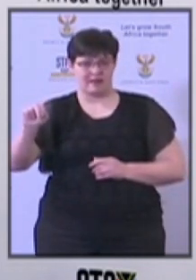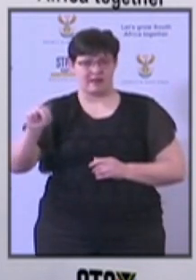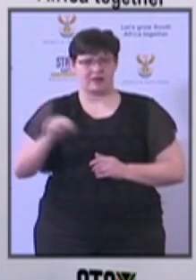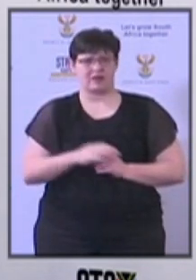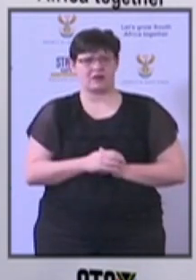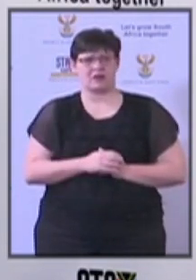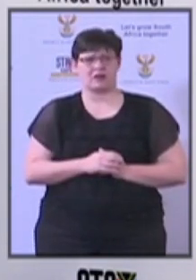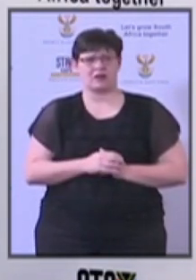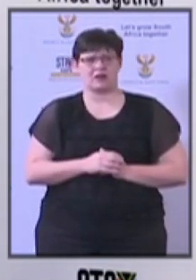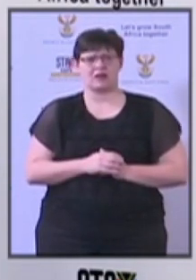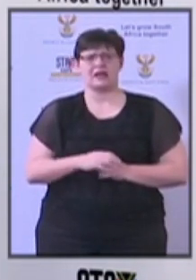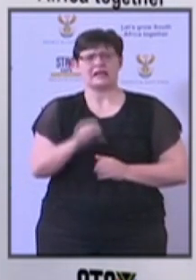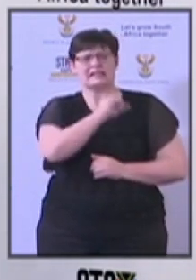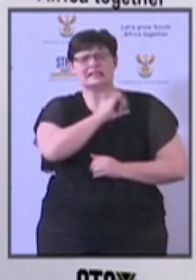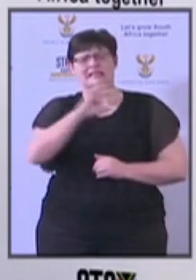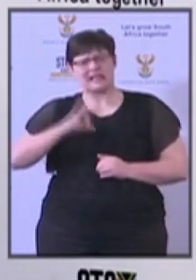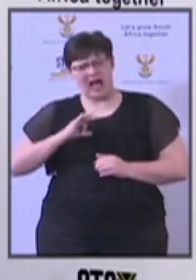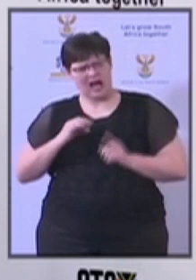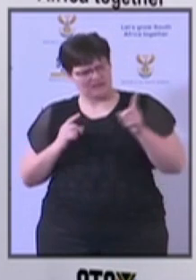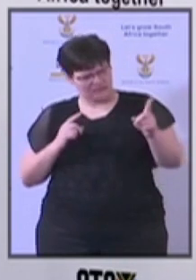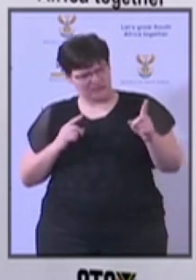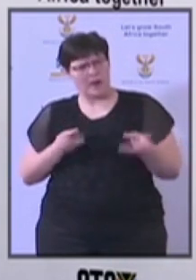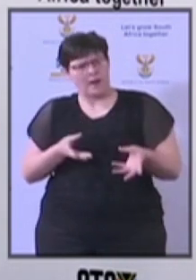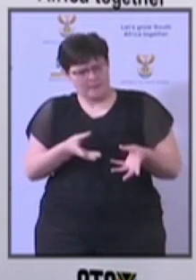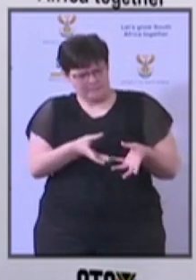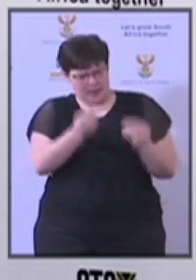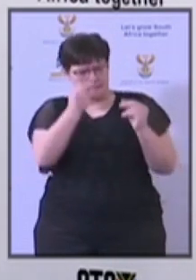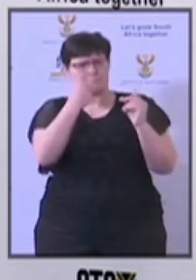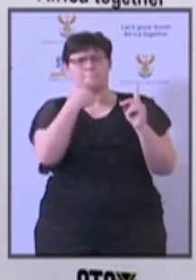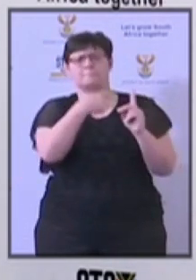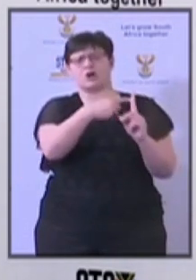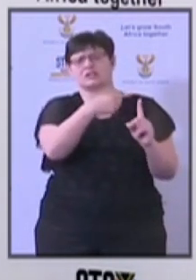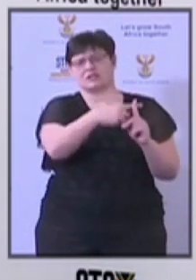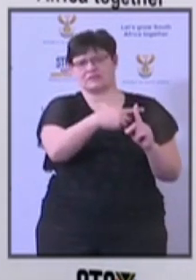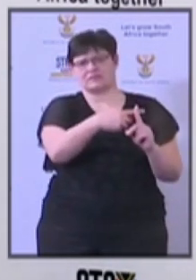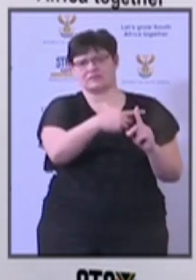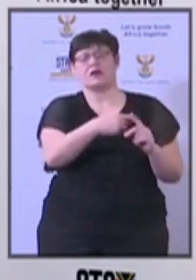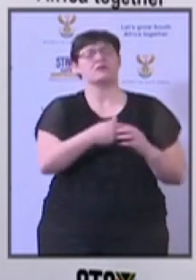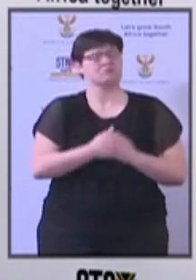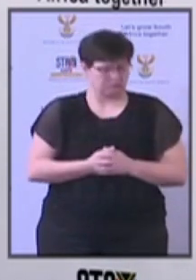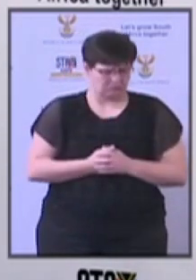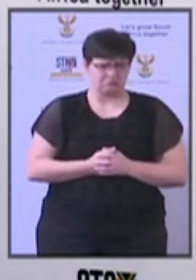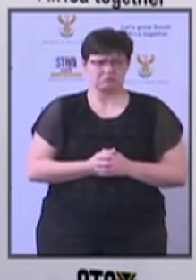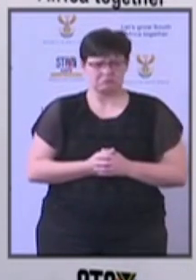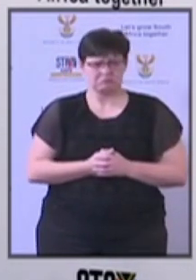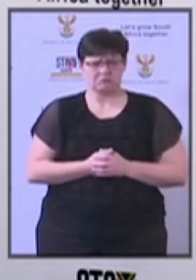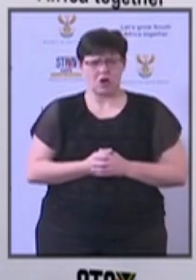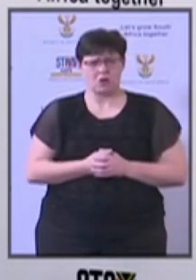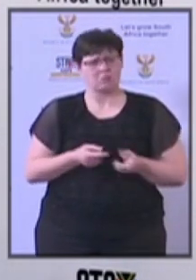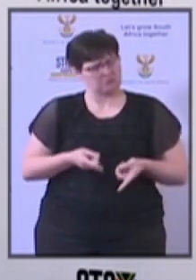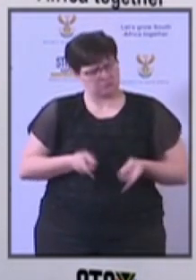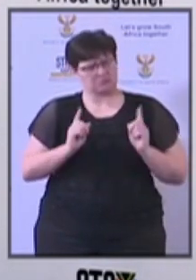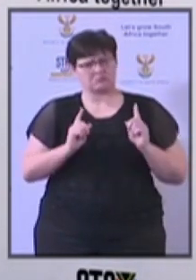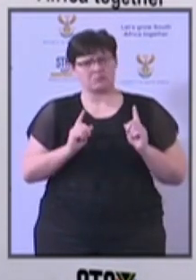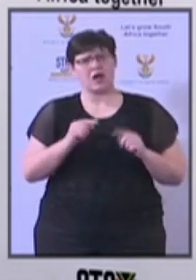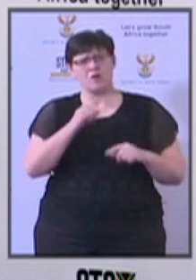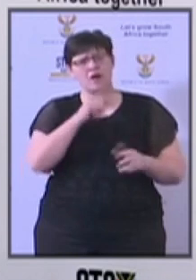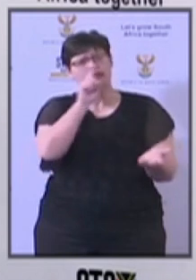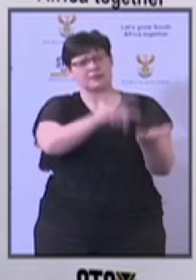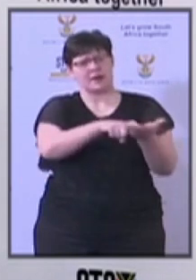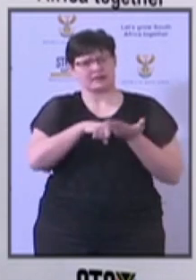staffer who test positive. Yes, our unions were very militant on this issue. They clearly